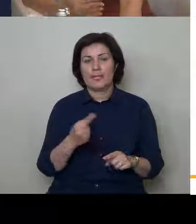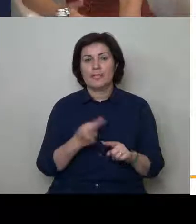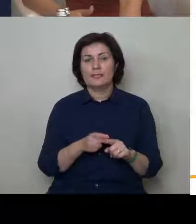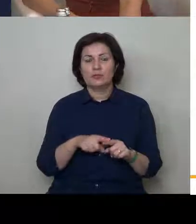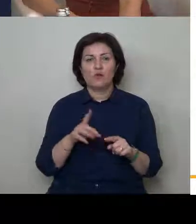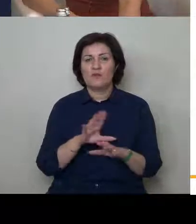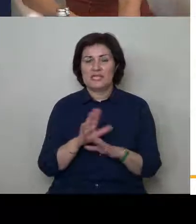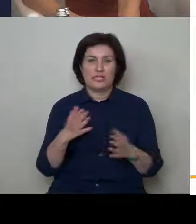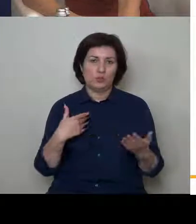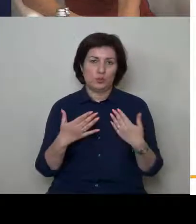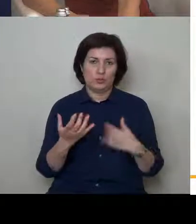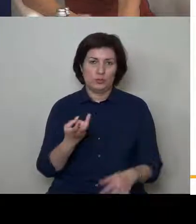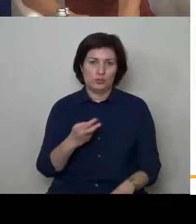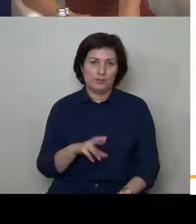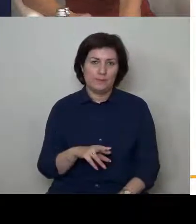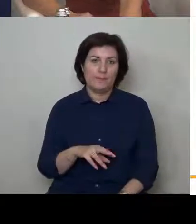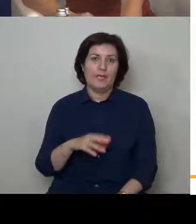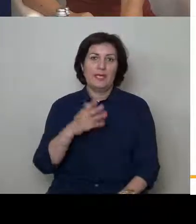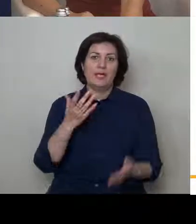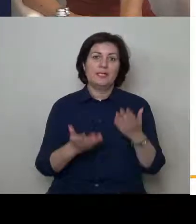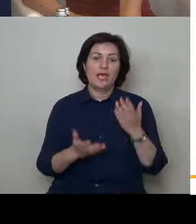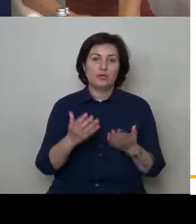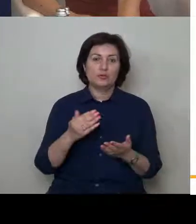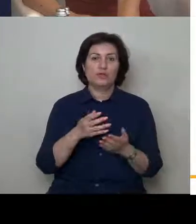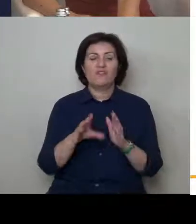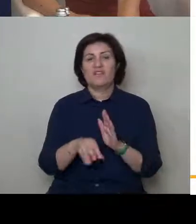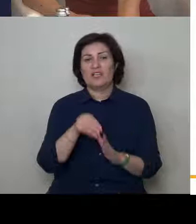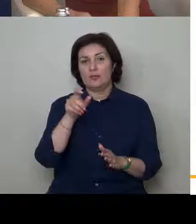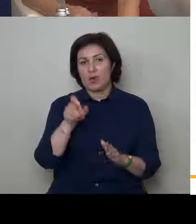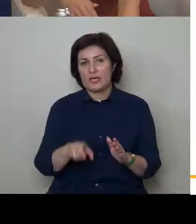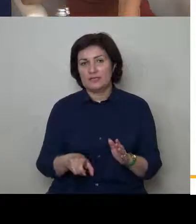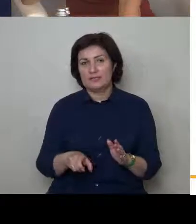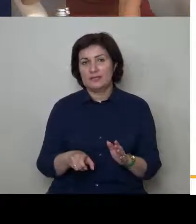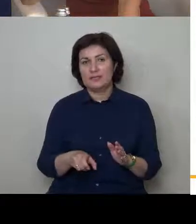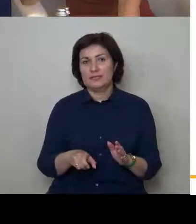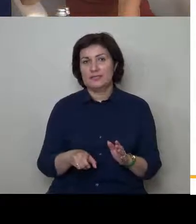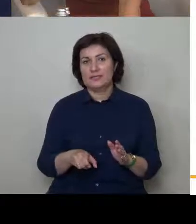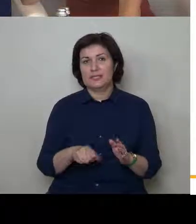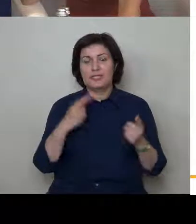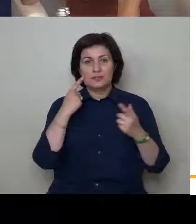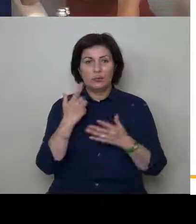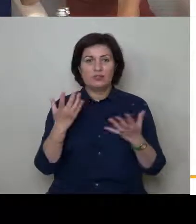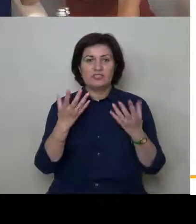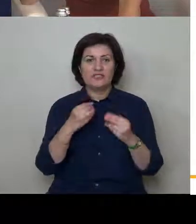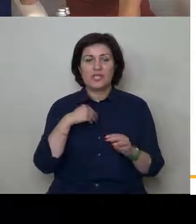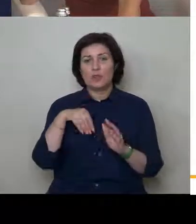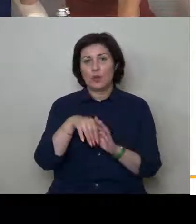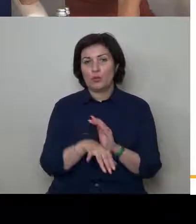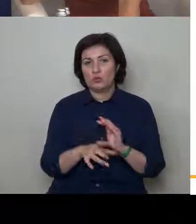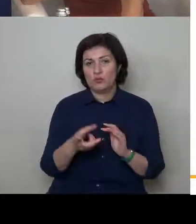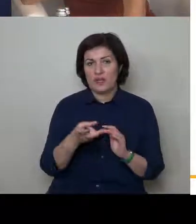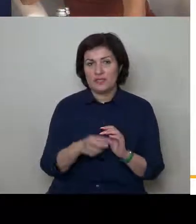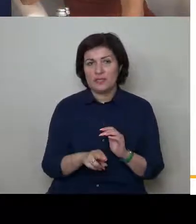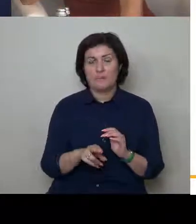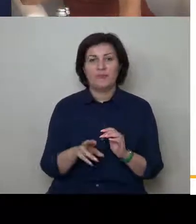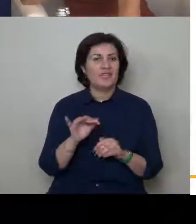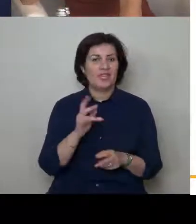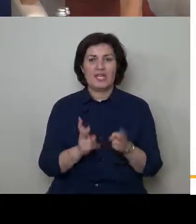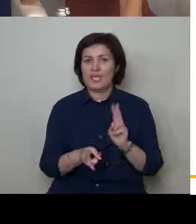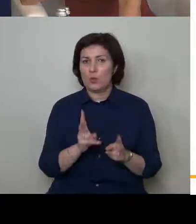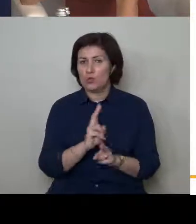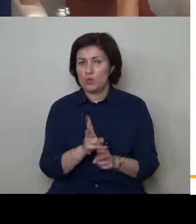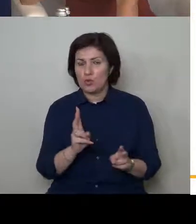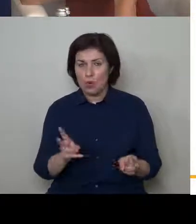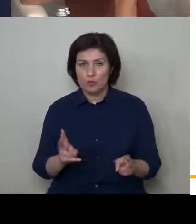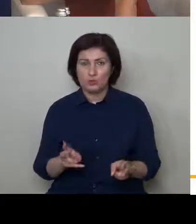fact, it does not apply to such a situation. If a voter publicly on the